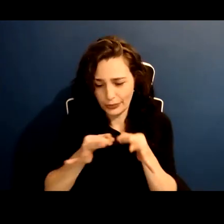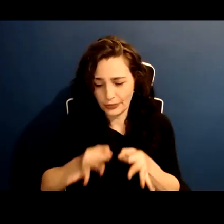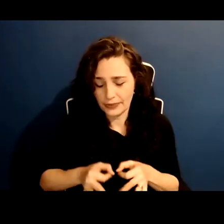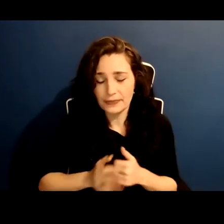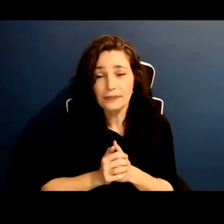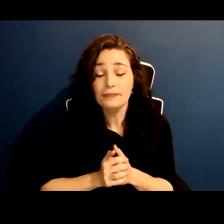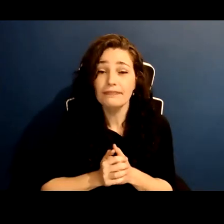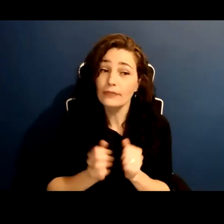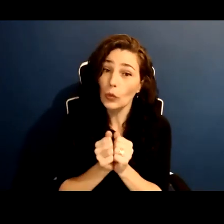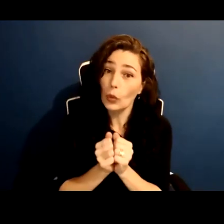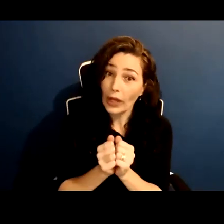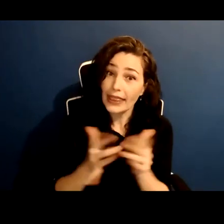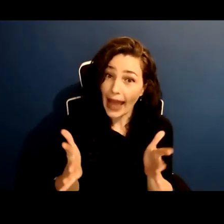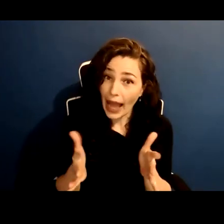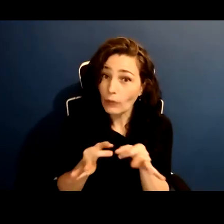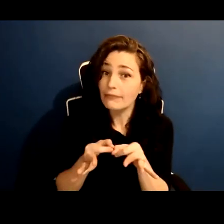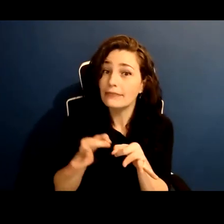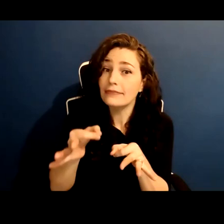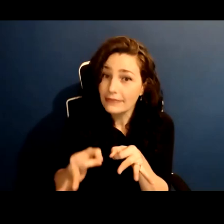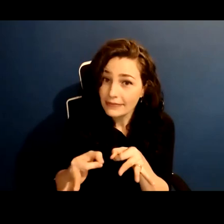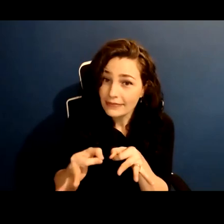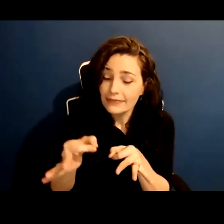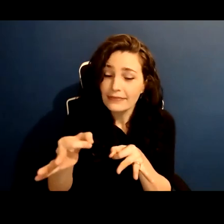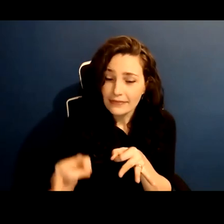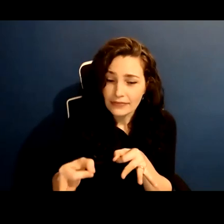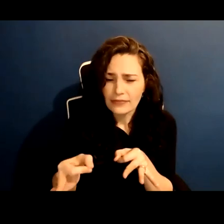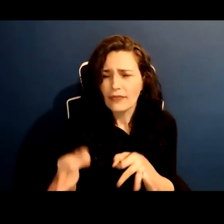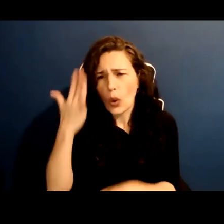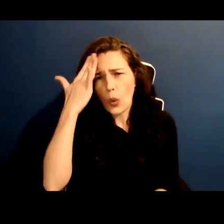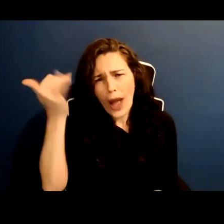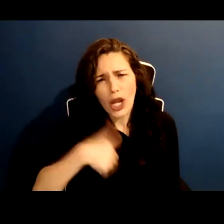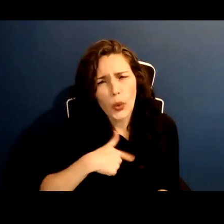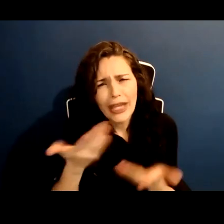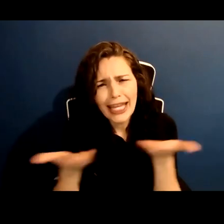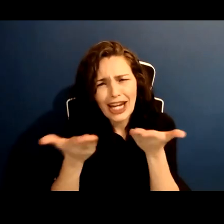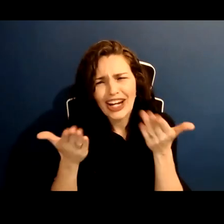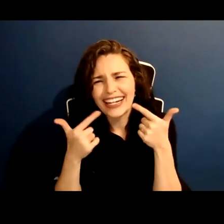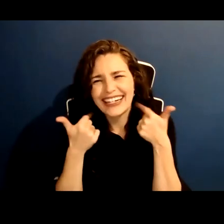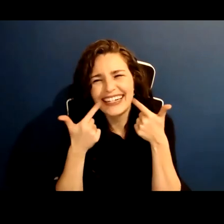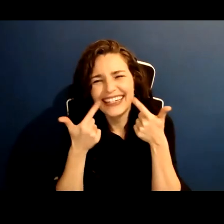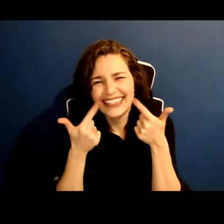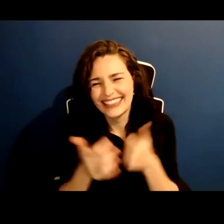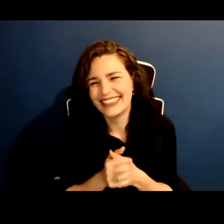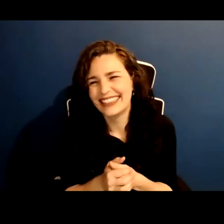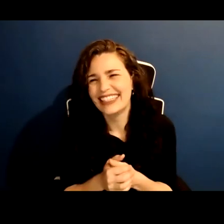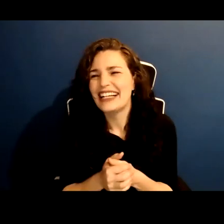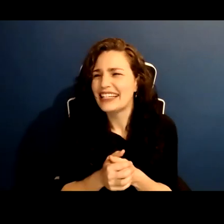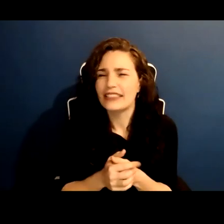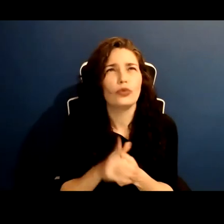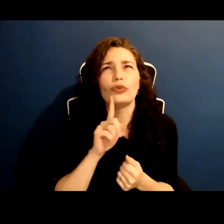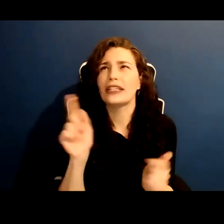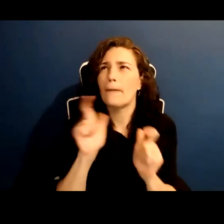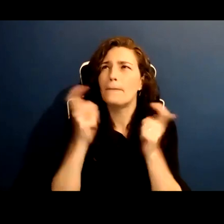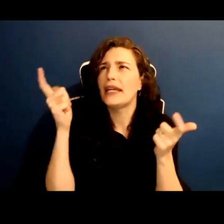So without further ado, why are we here? That's a very big existential